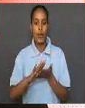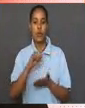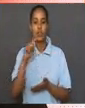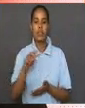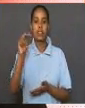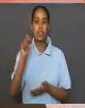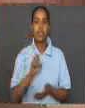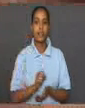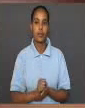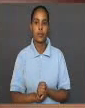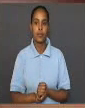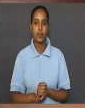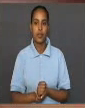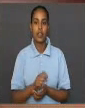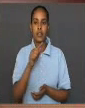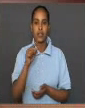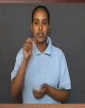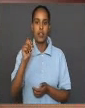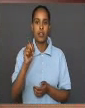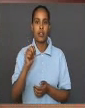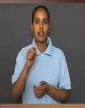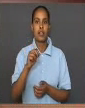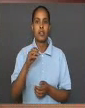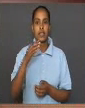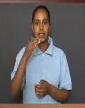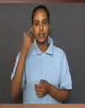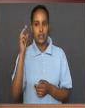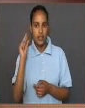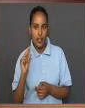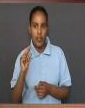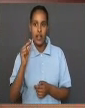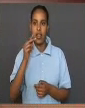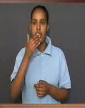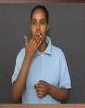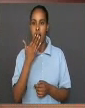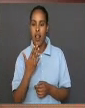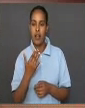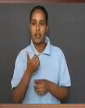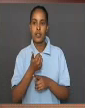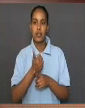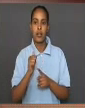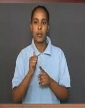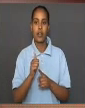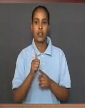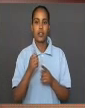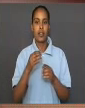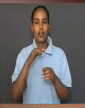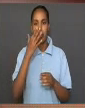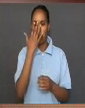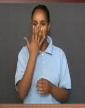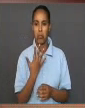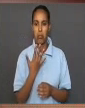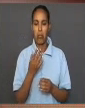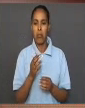zinc. Zinc is a silvery-colored solid metal. It tarnishes